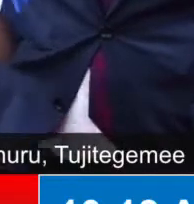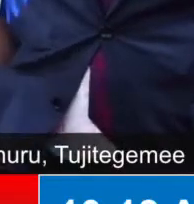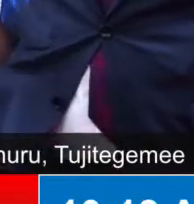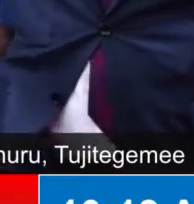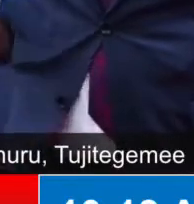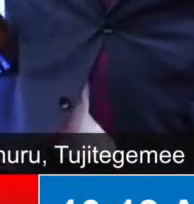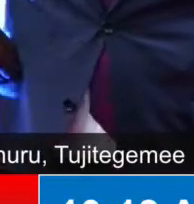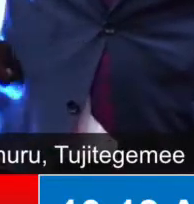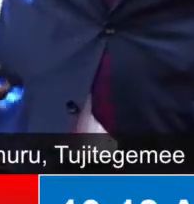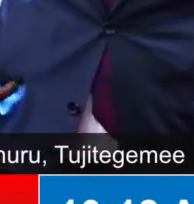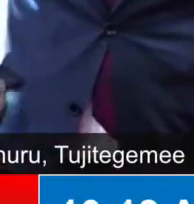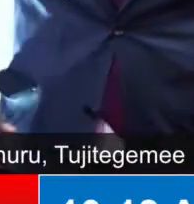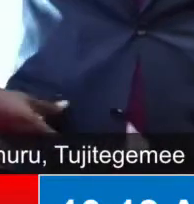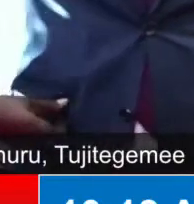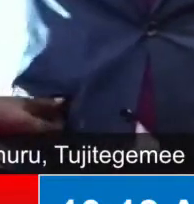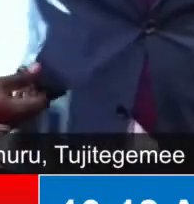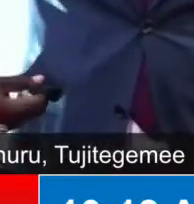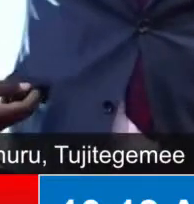Let us pray.